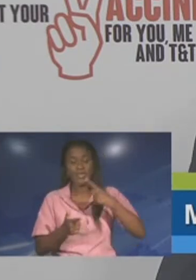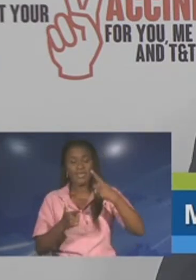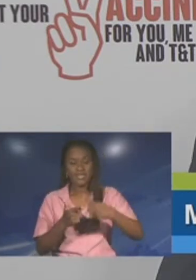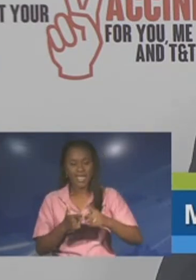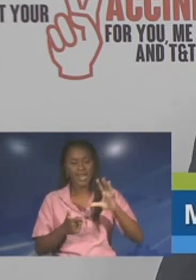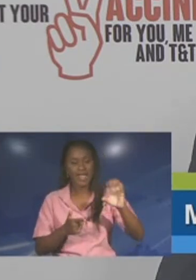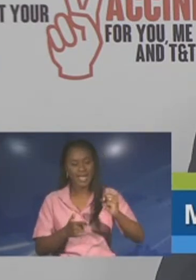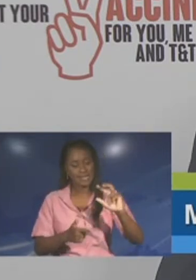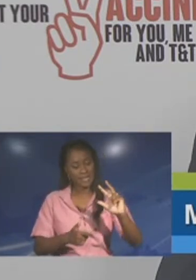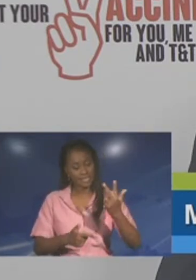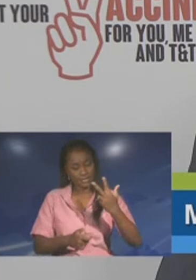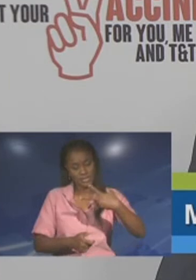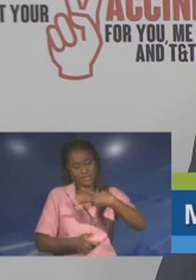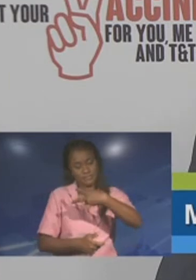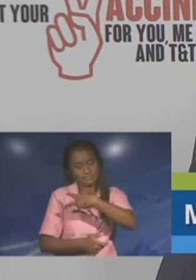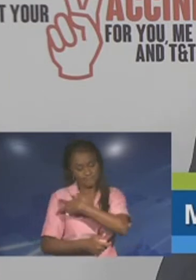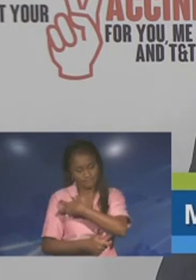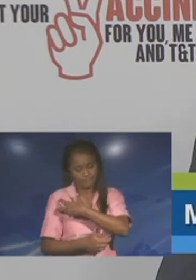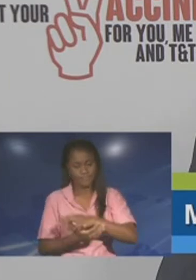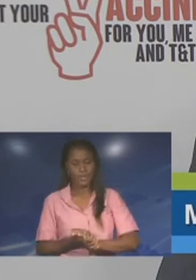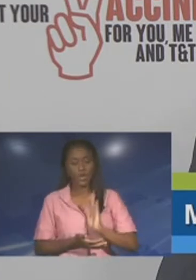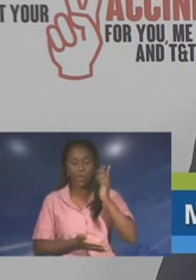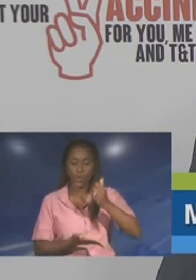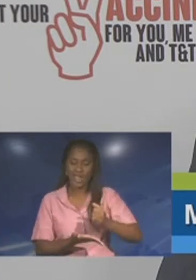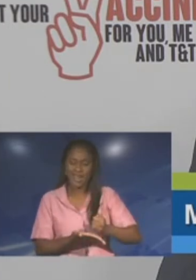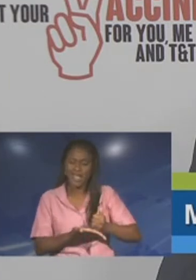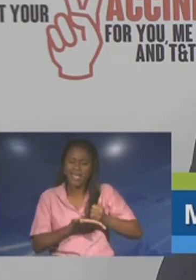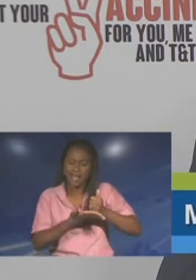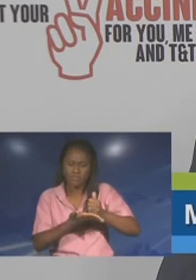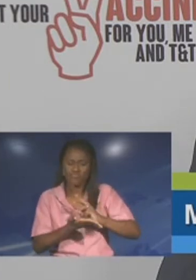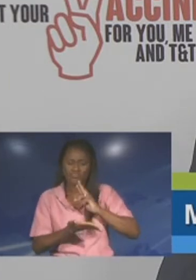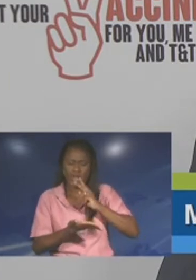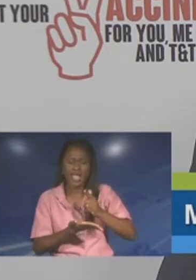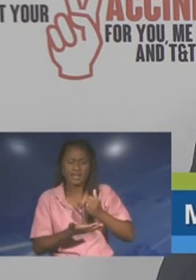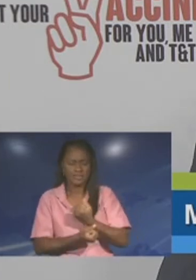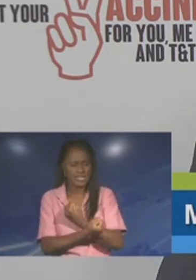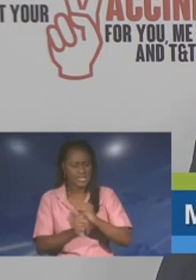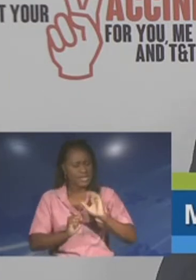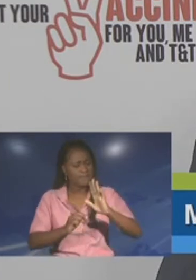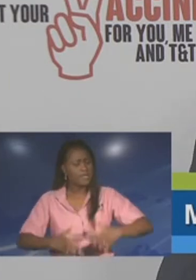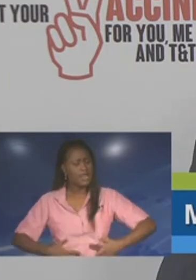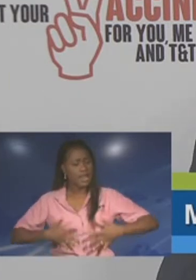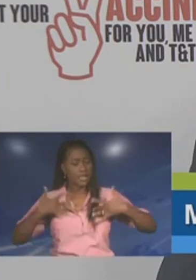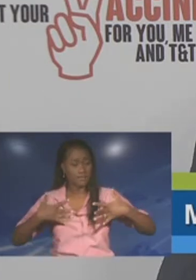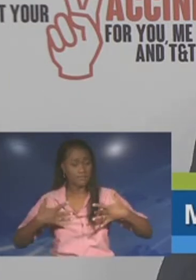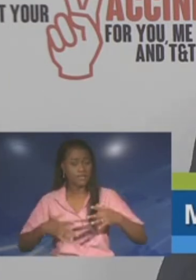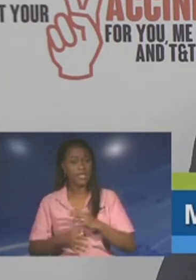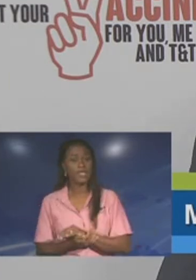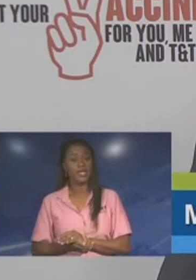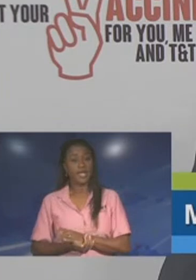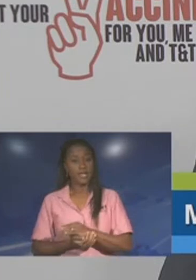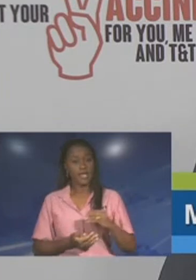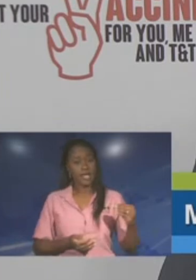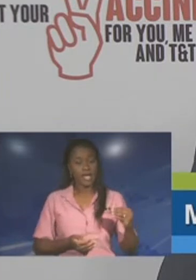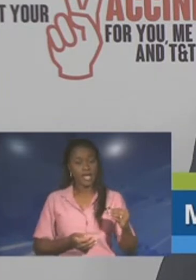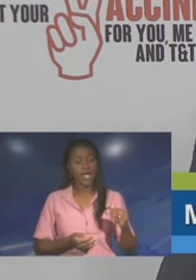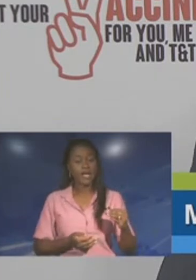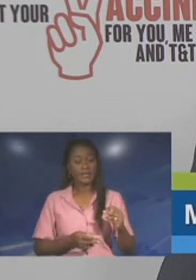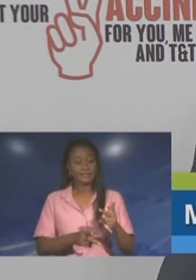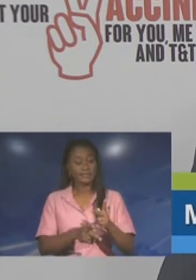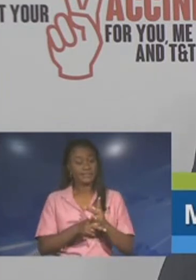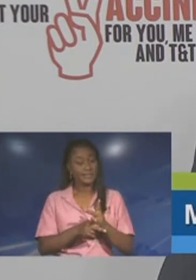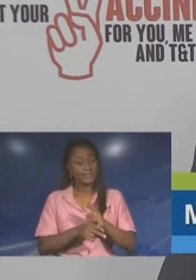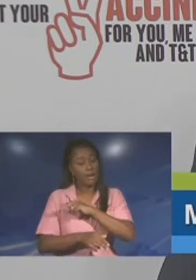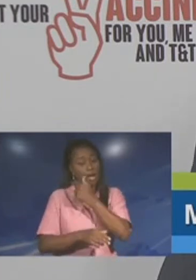get boosted. It can really help save your life and keep our hospital